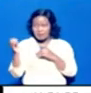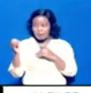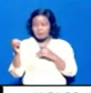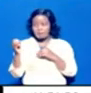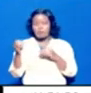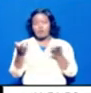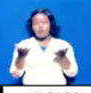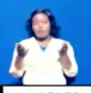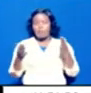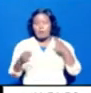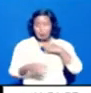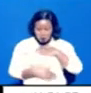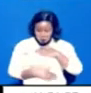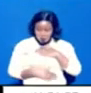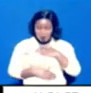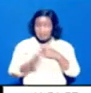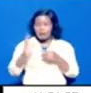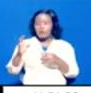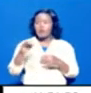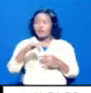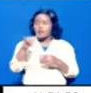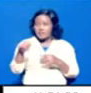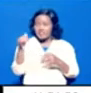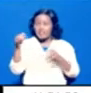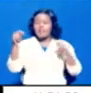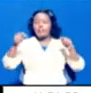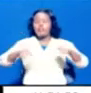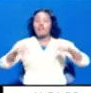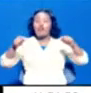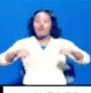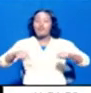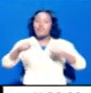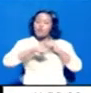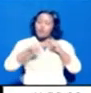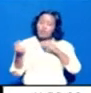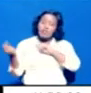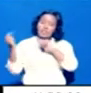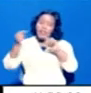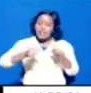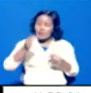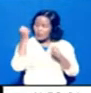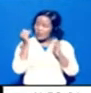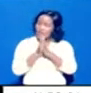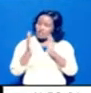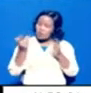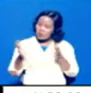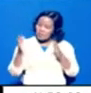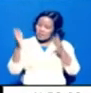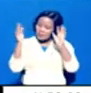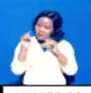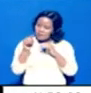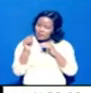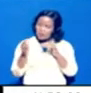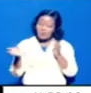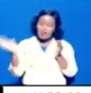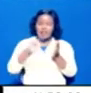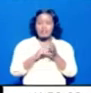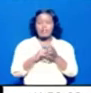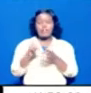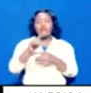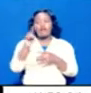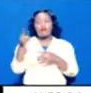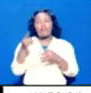Honorable Chief Justice, today we are here to celebrate you once again. May I take the first opportunity